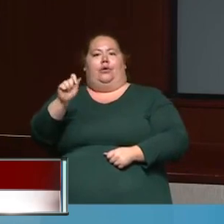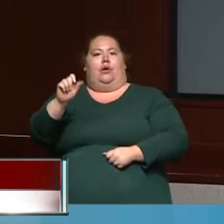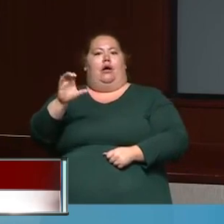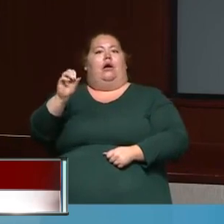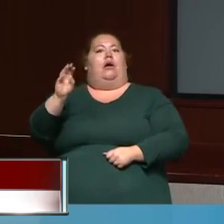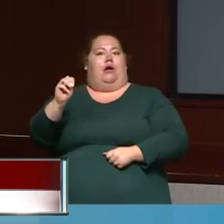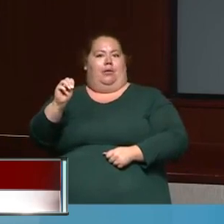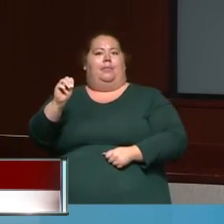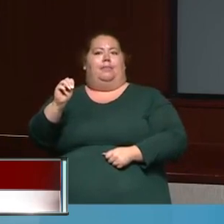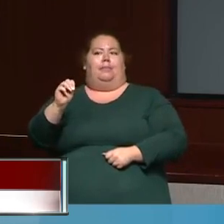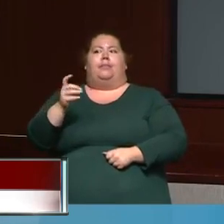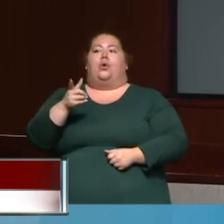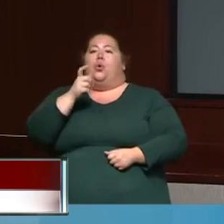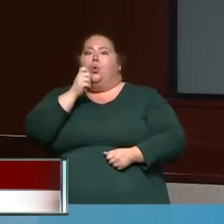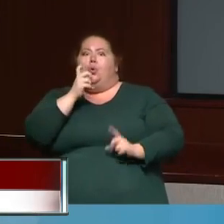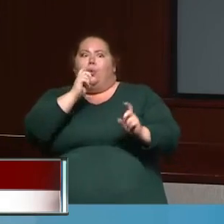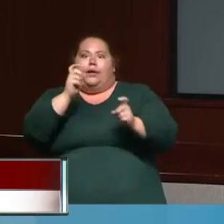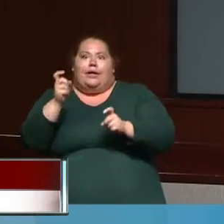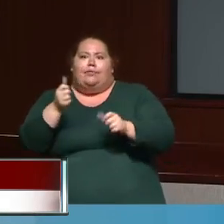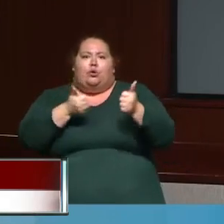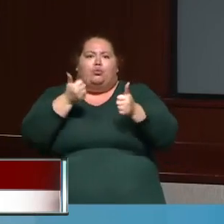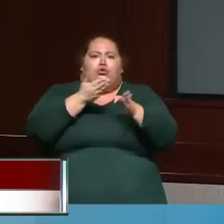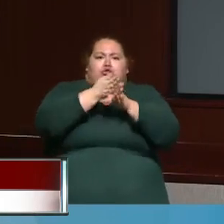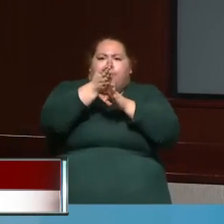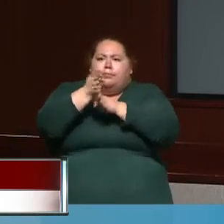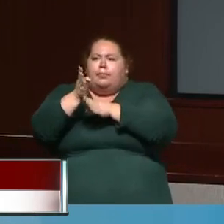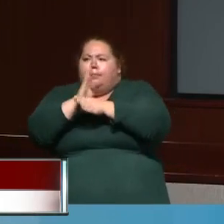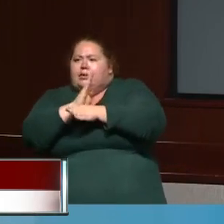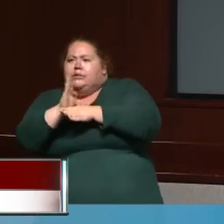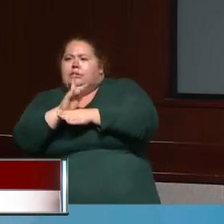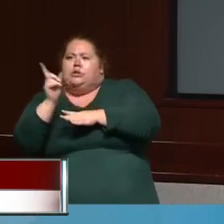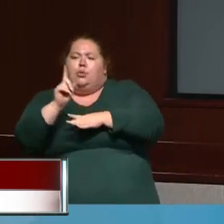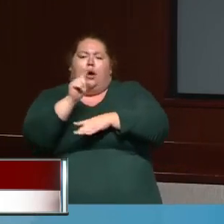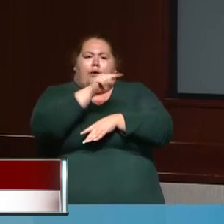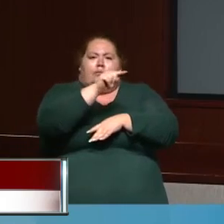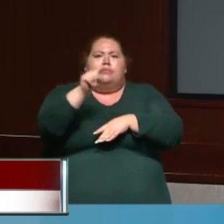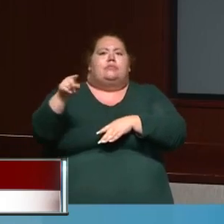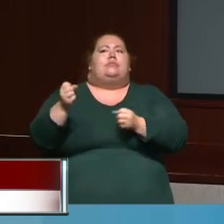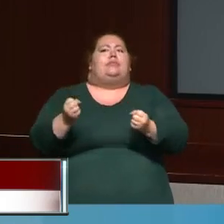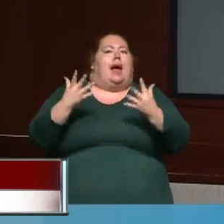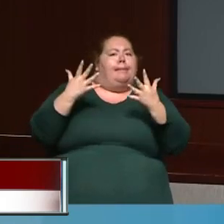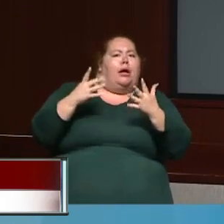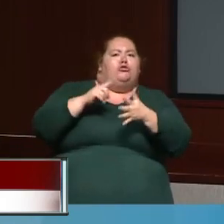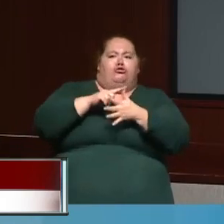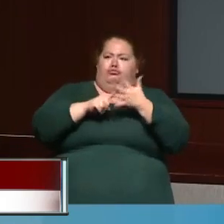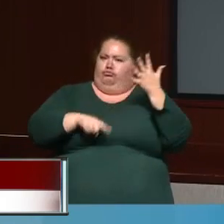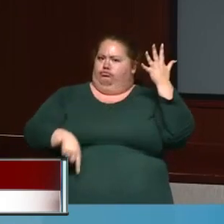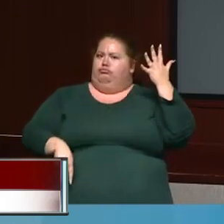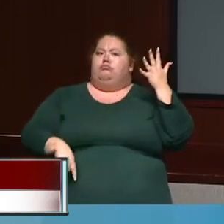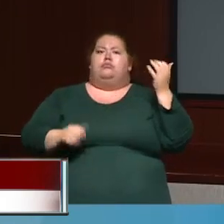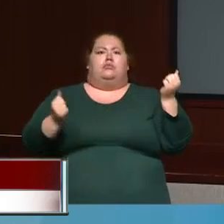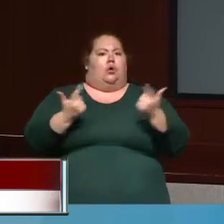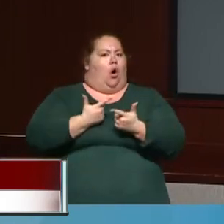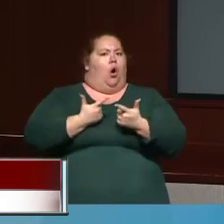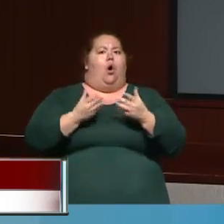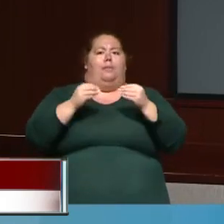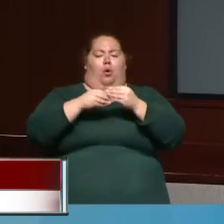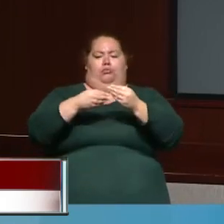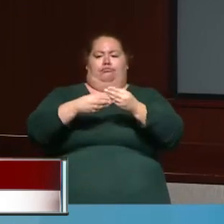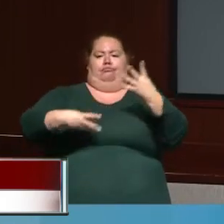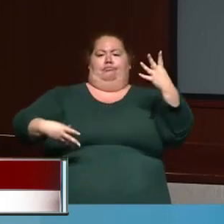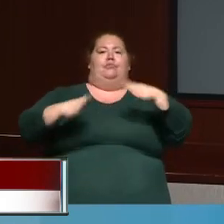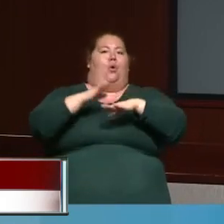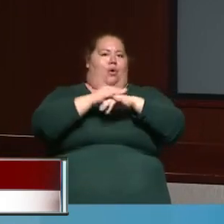out who this is going to, which industry, where they are, how much, etc. So you can find all of that out